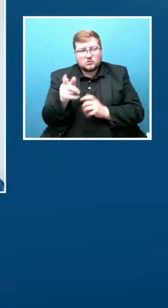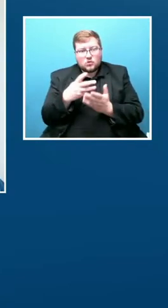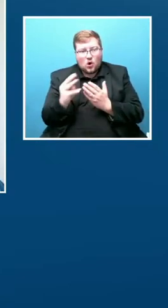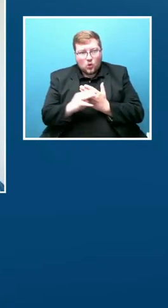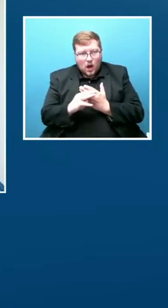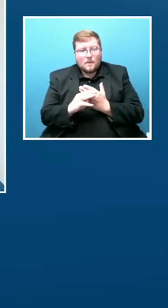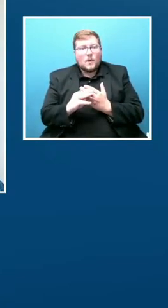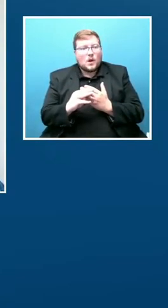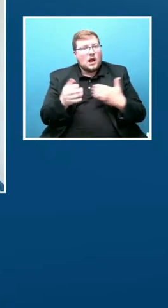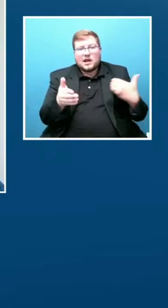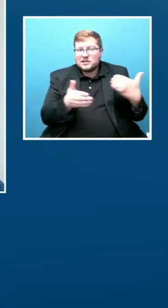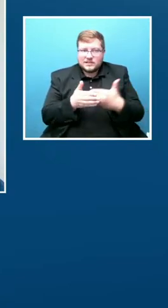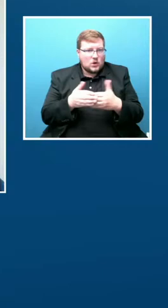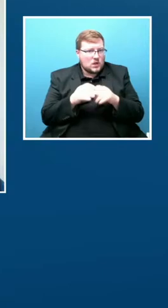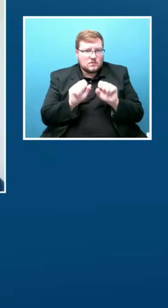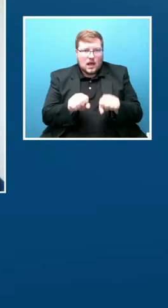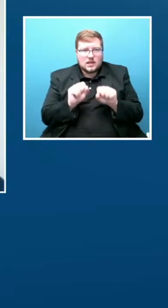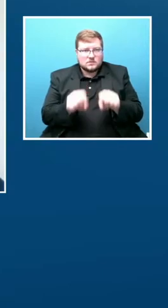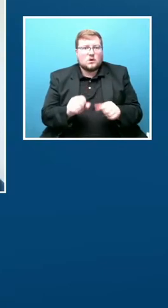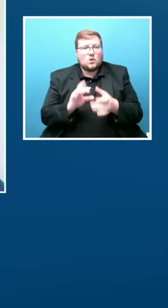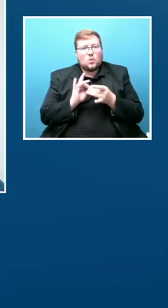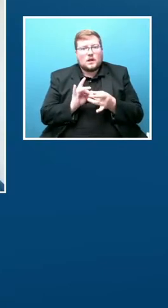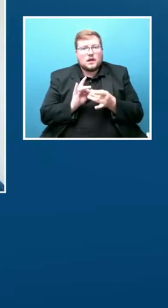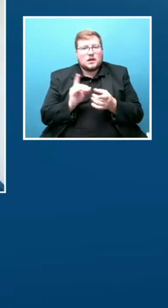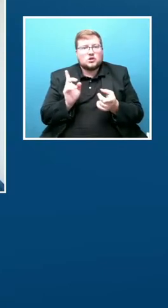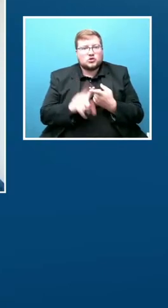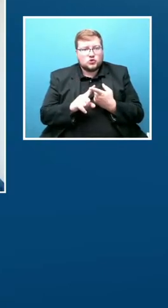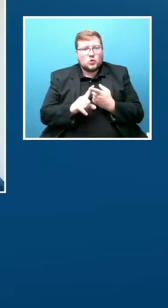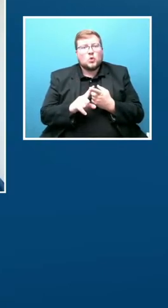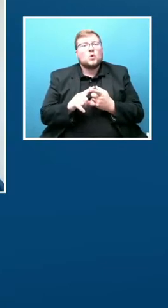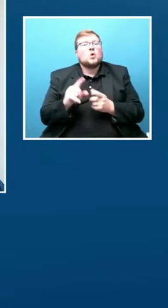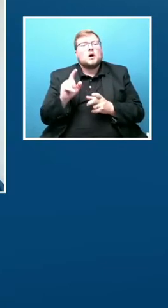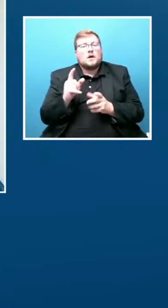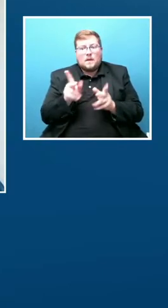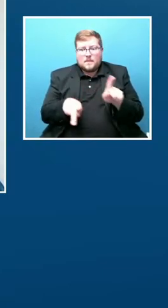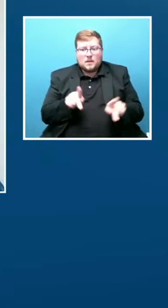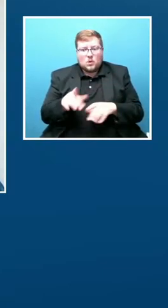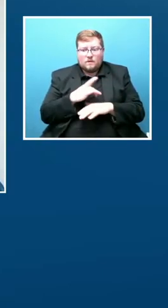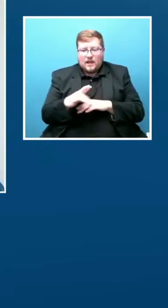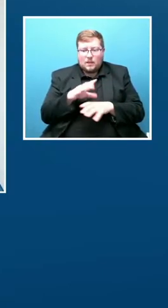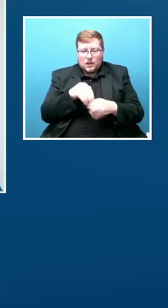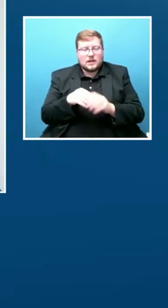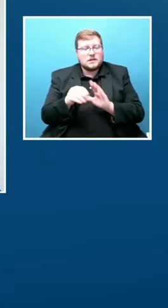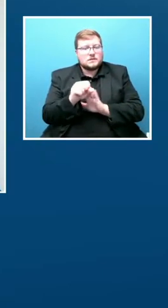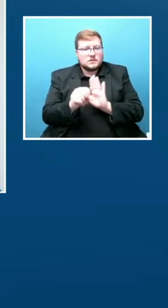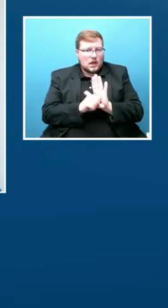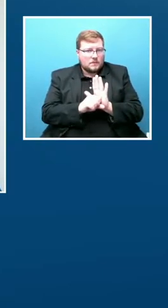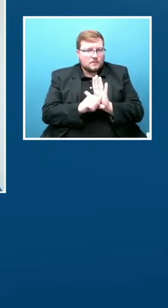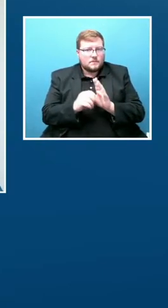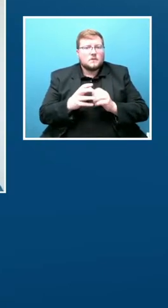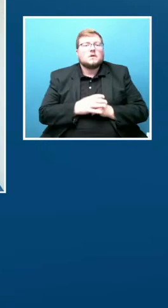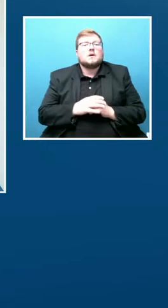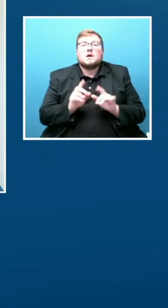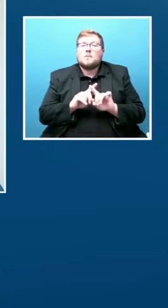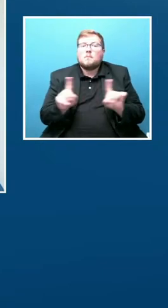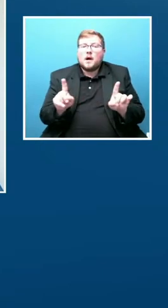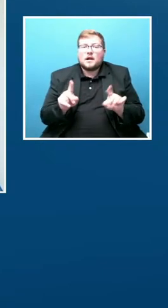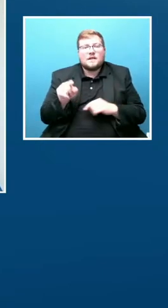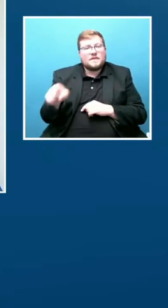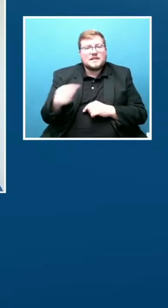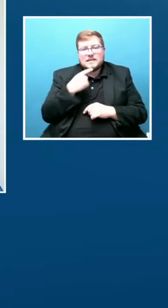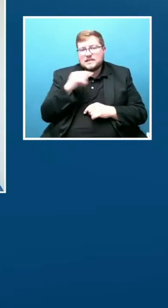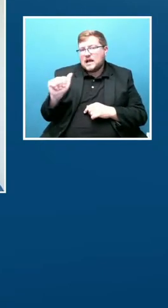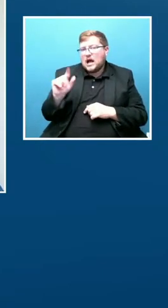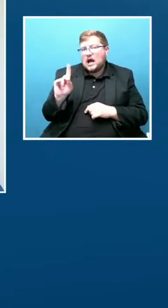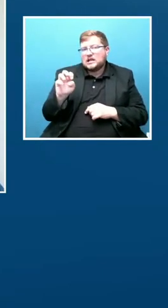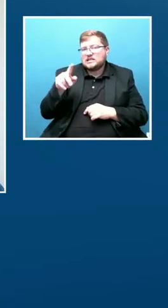as nearly as practicable based on Democratic electorate in the state. The hinge here is on the word adopt,